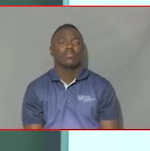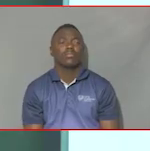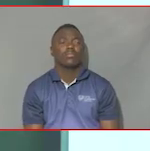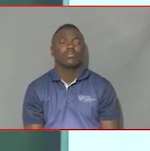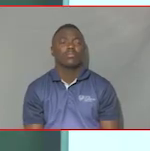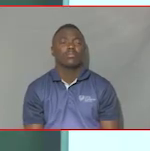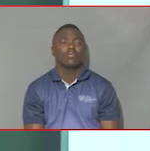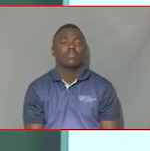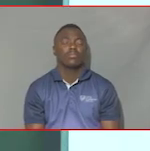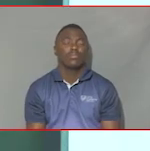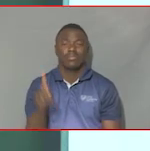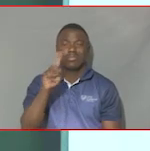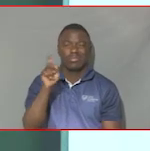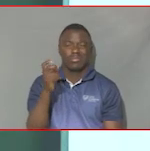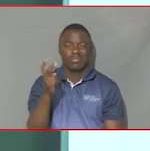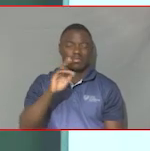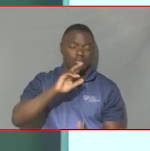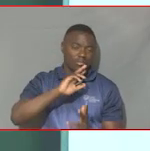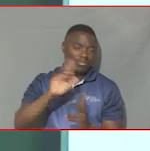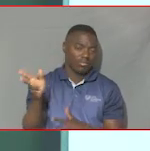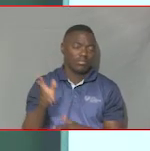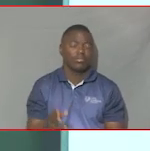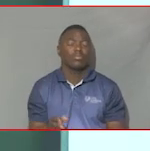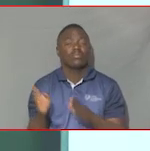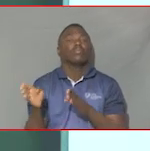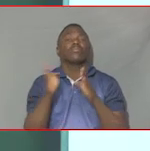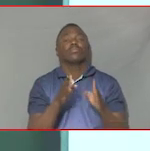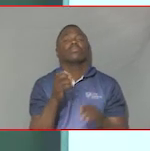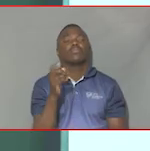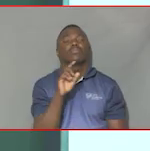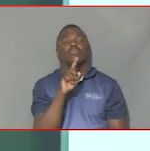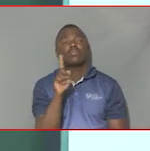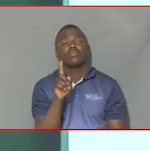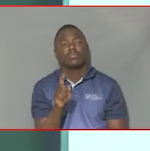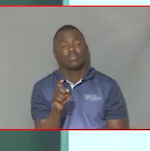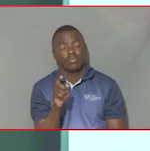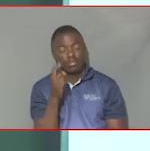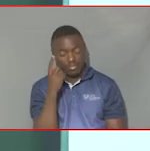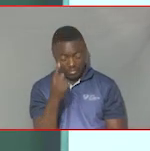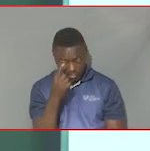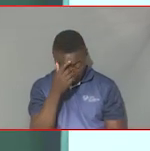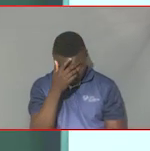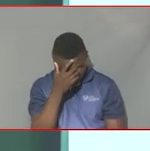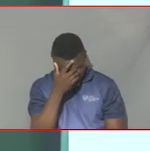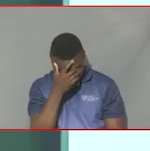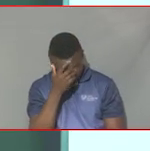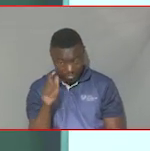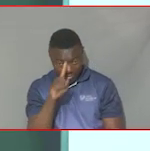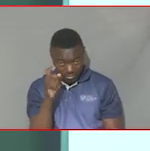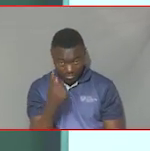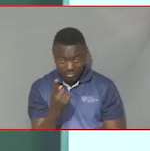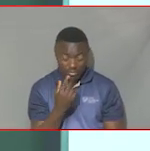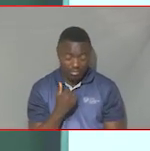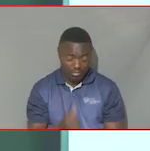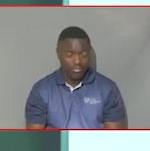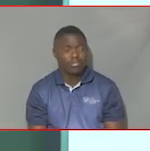out question 2. I'm going to go to question 1. Let's go to question 1.